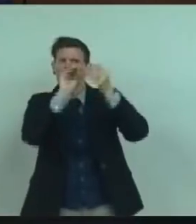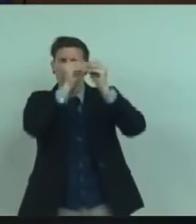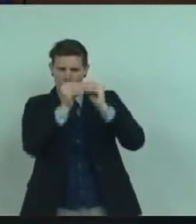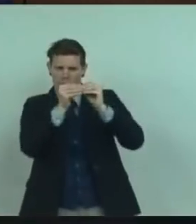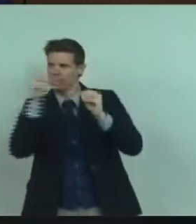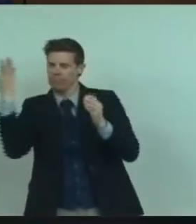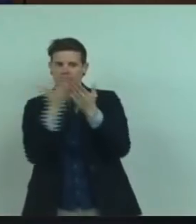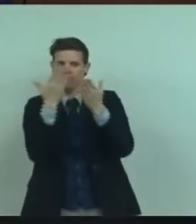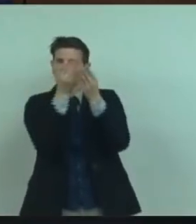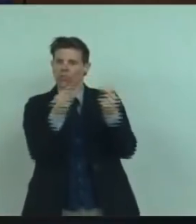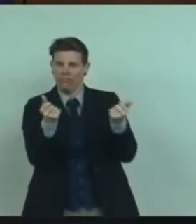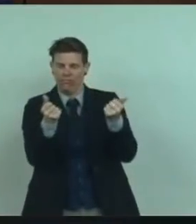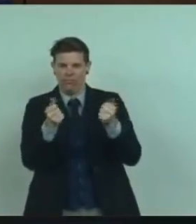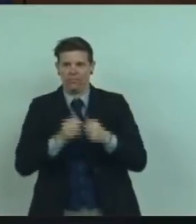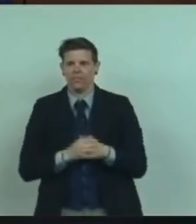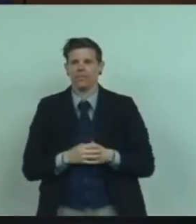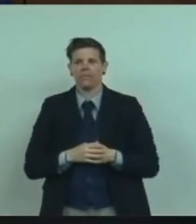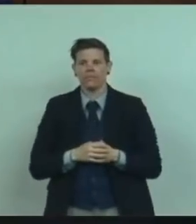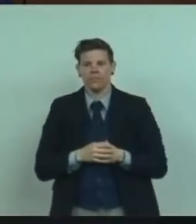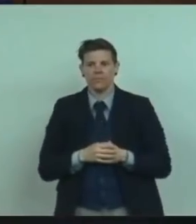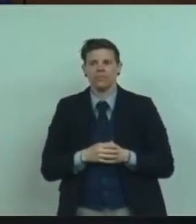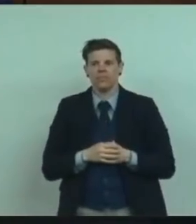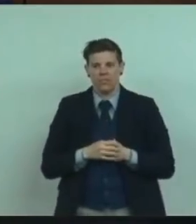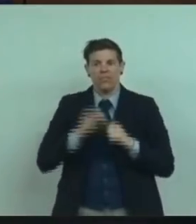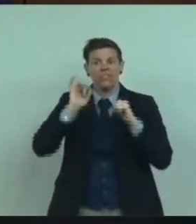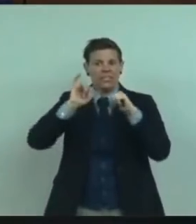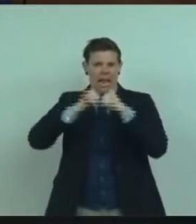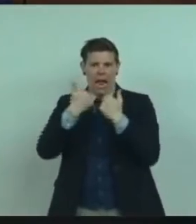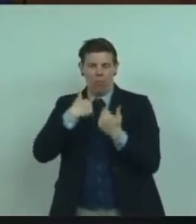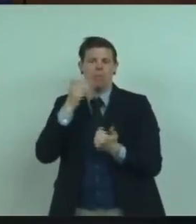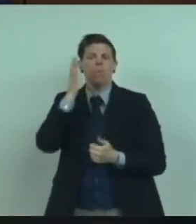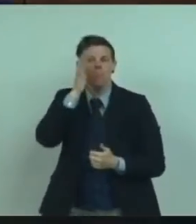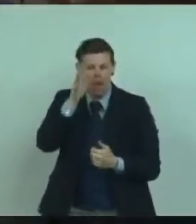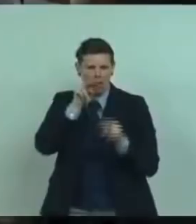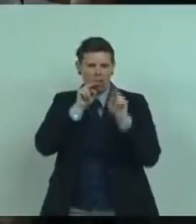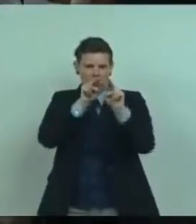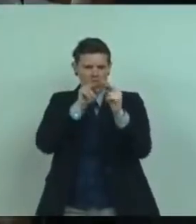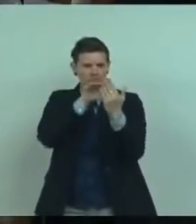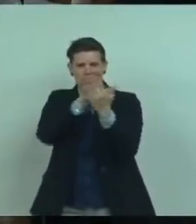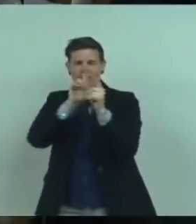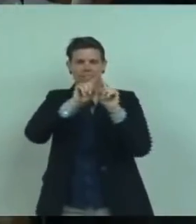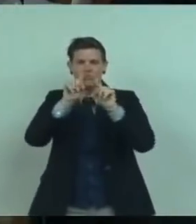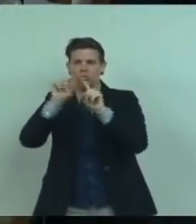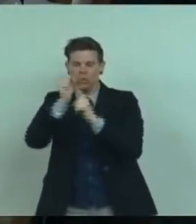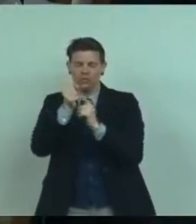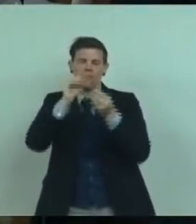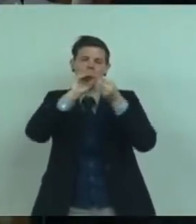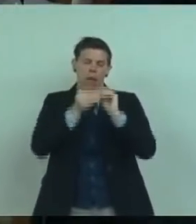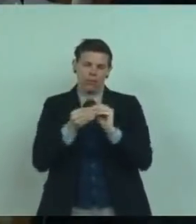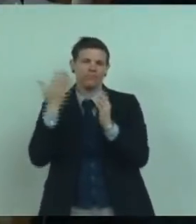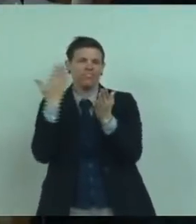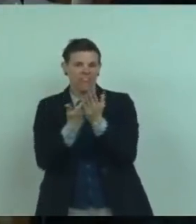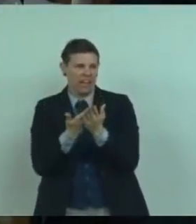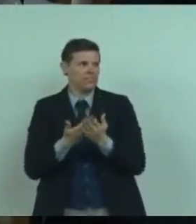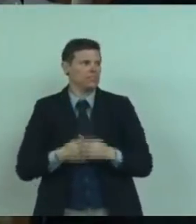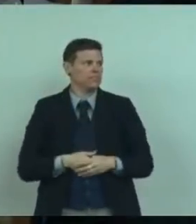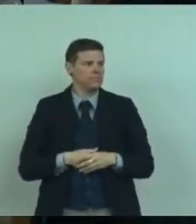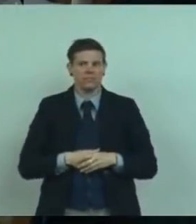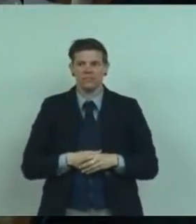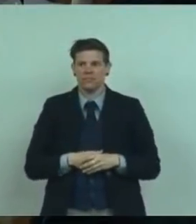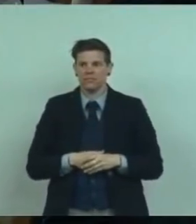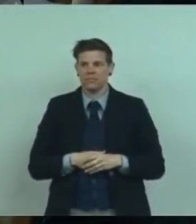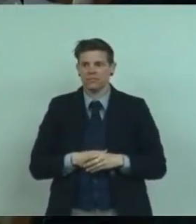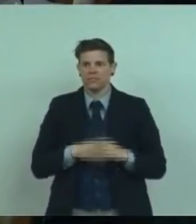extent, and we're prepared to do it. Next question. Next, I'm going to call from TJ with